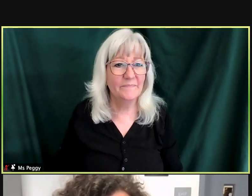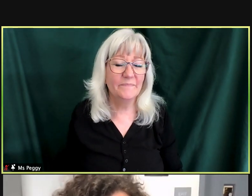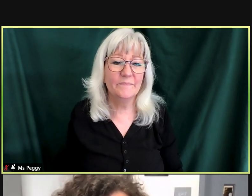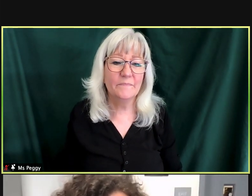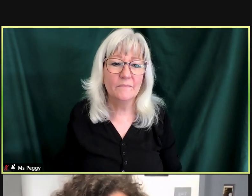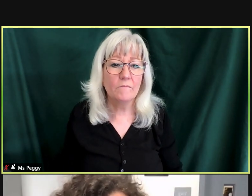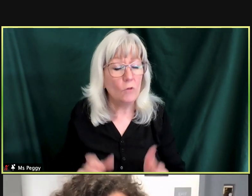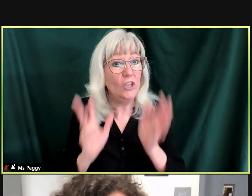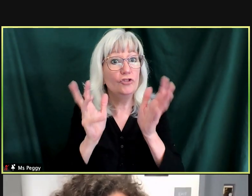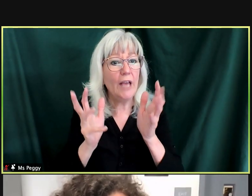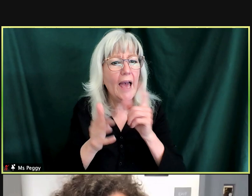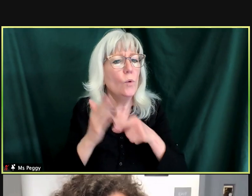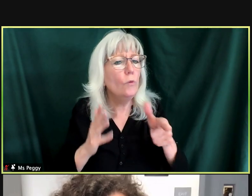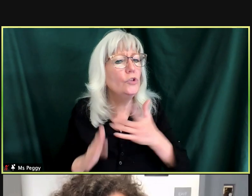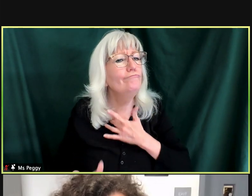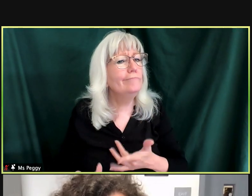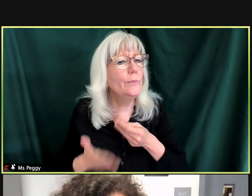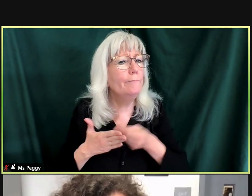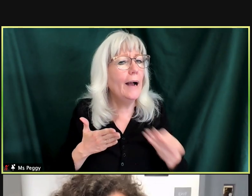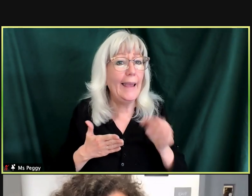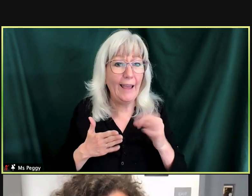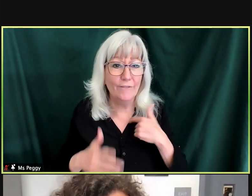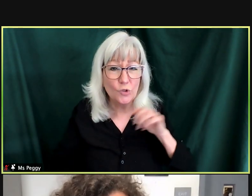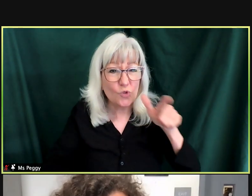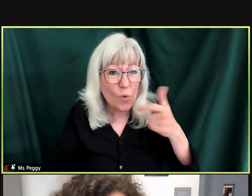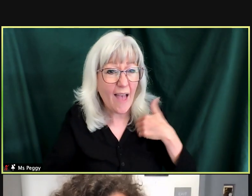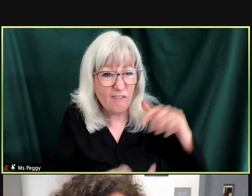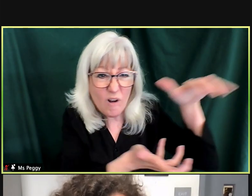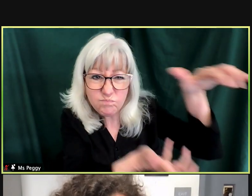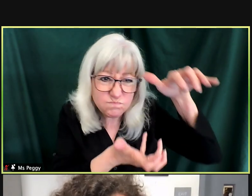Put in the chat, what would you buy?